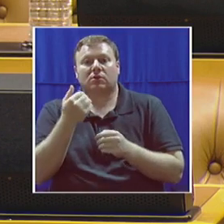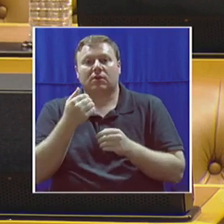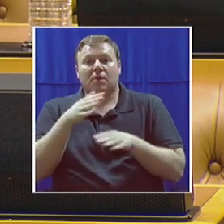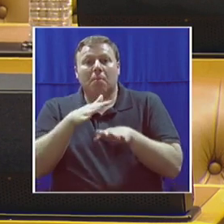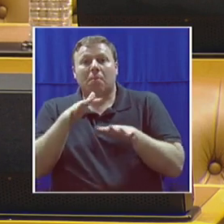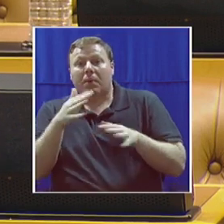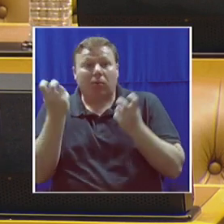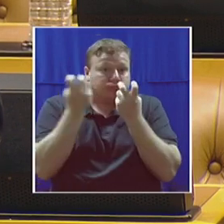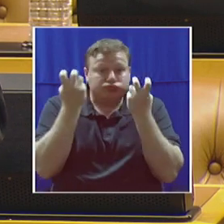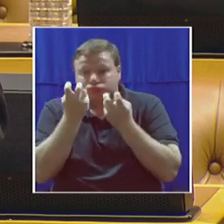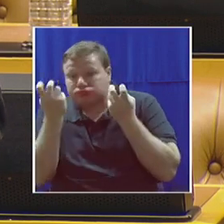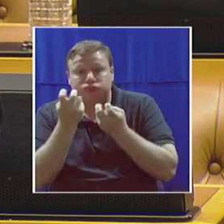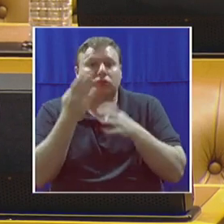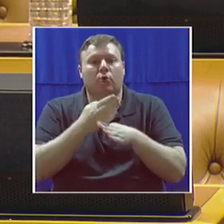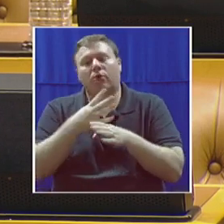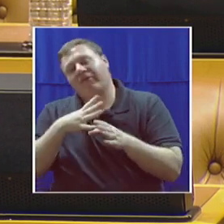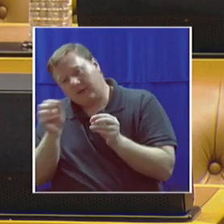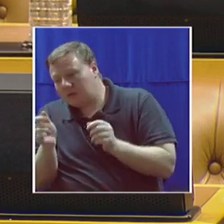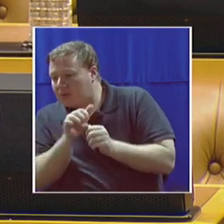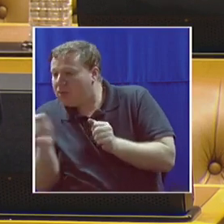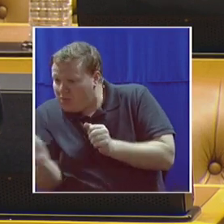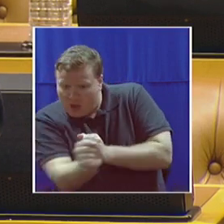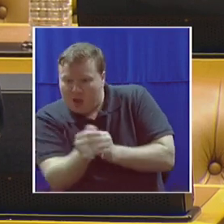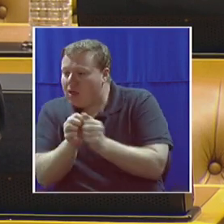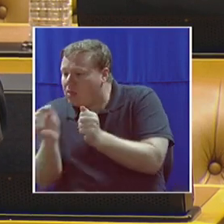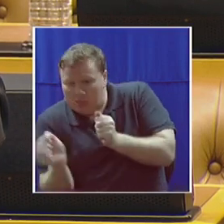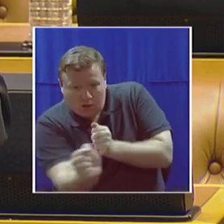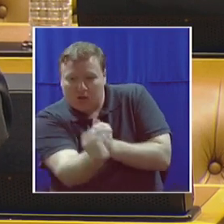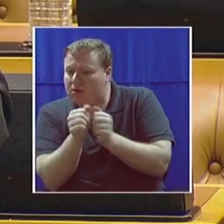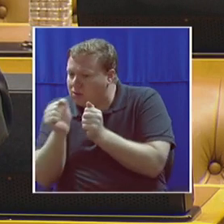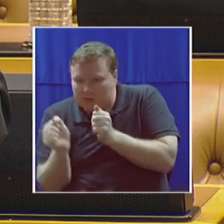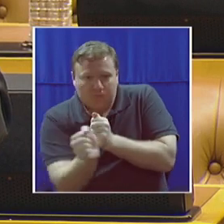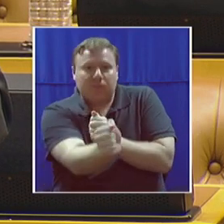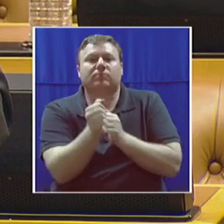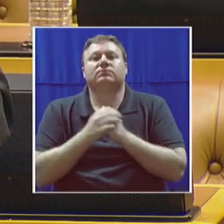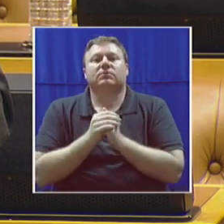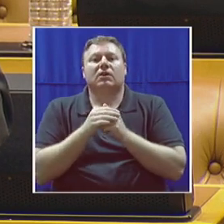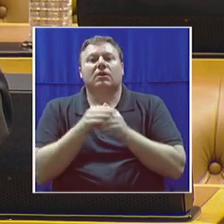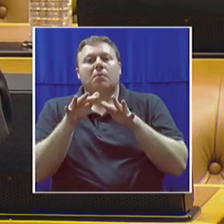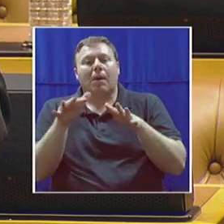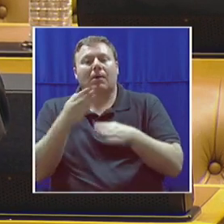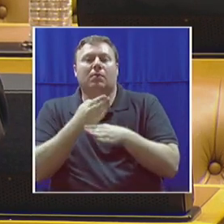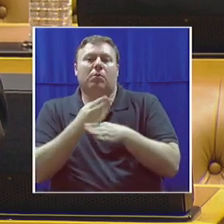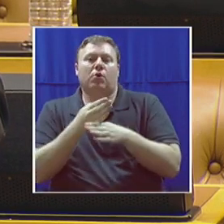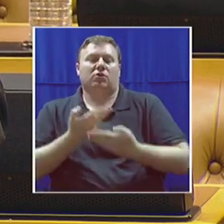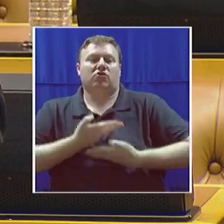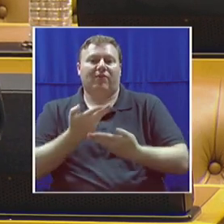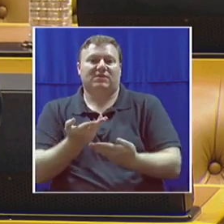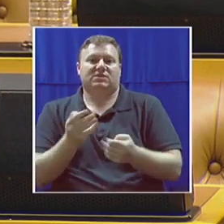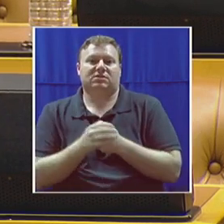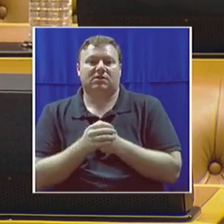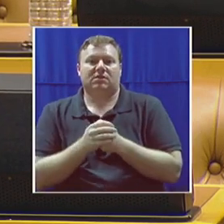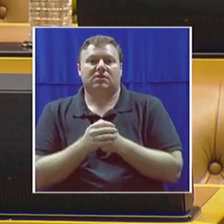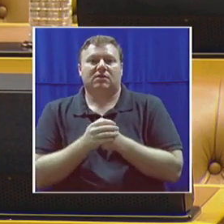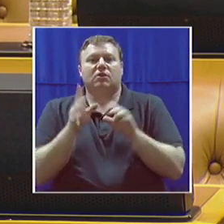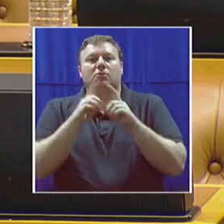skills levels after assessing them to the public employment services and to the Department of higher education Science